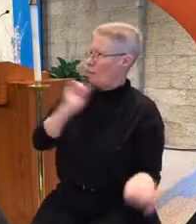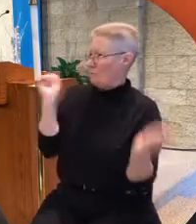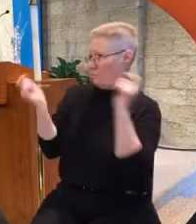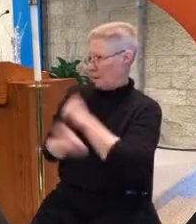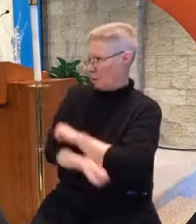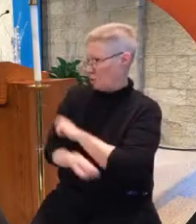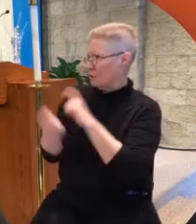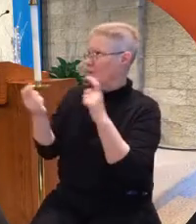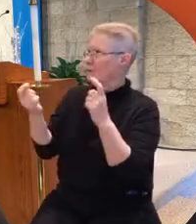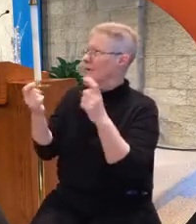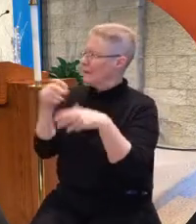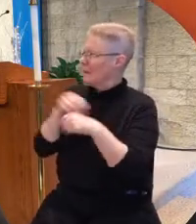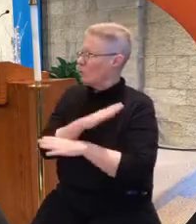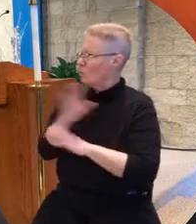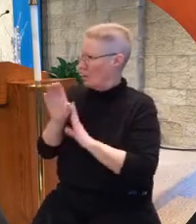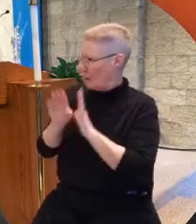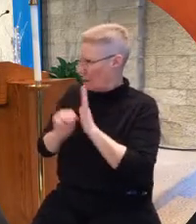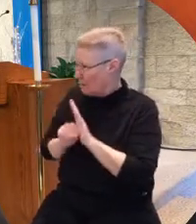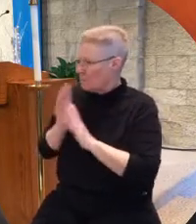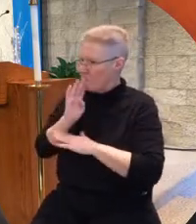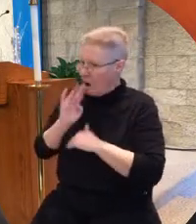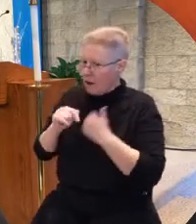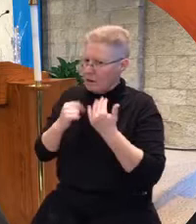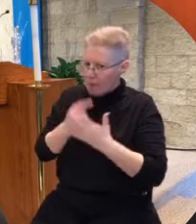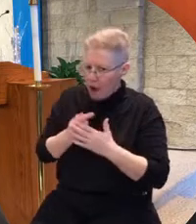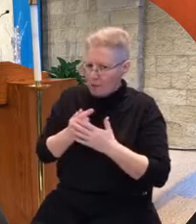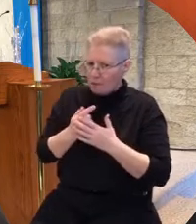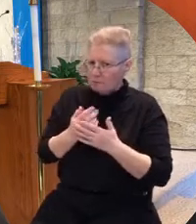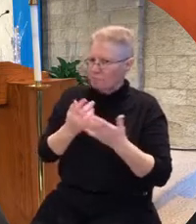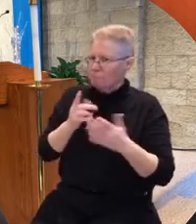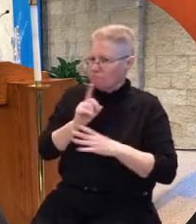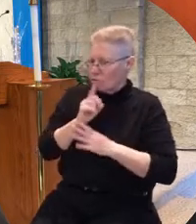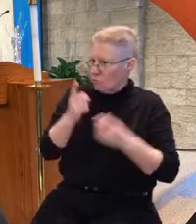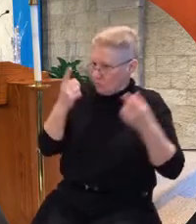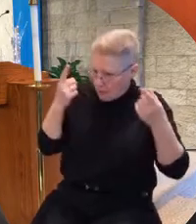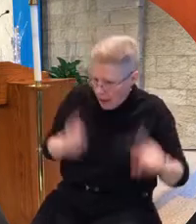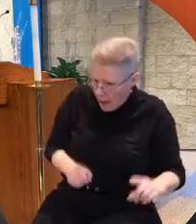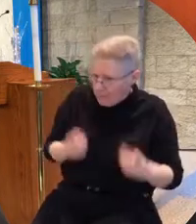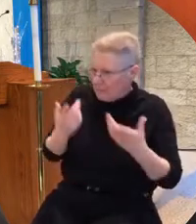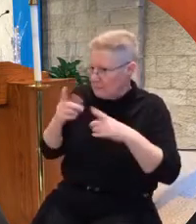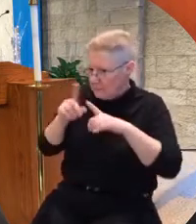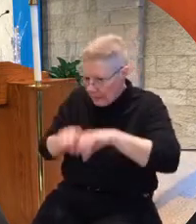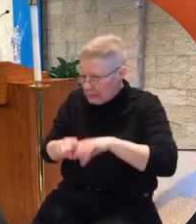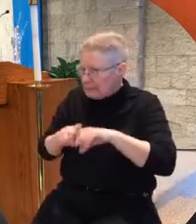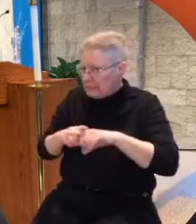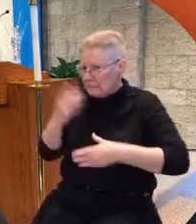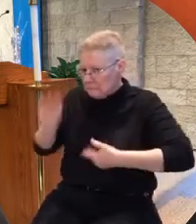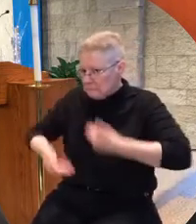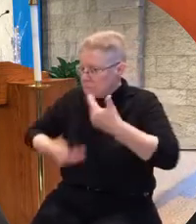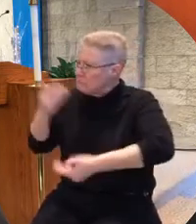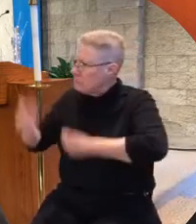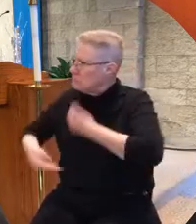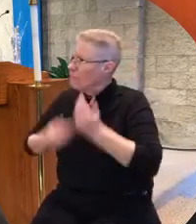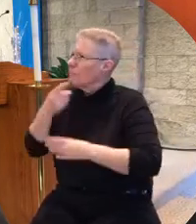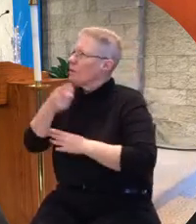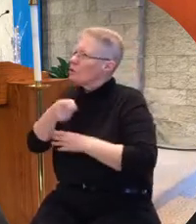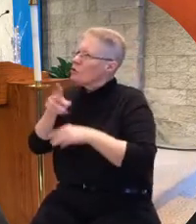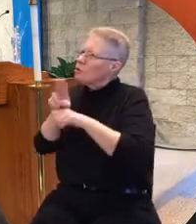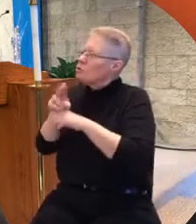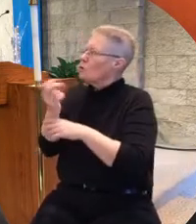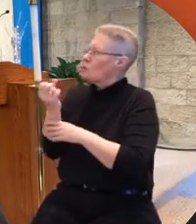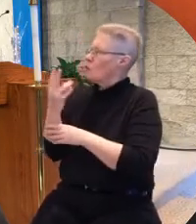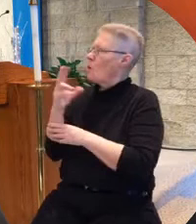the effects of dependency as they occur in contemporary living. She infuses the 12 steps